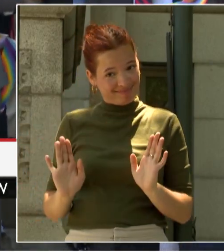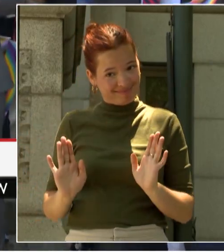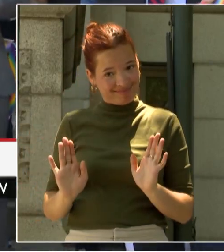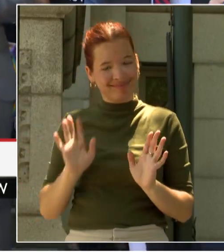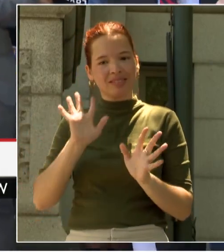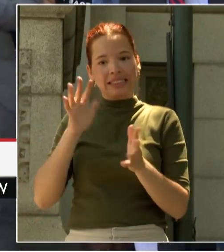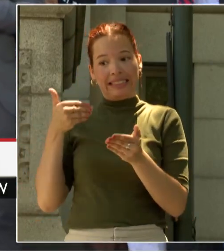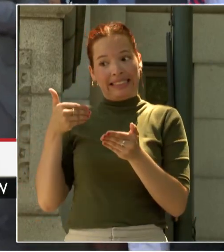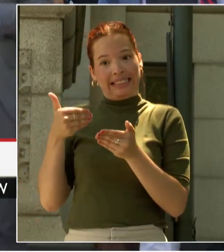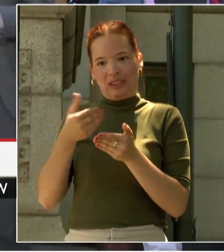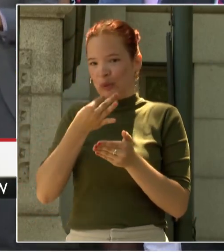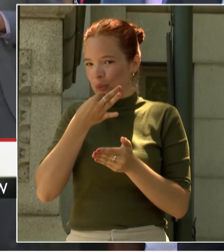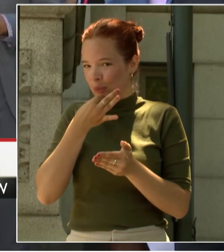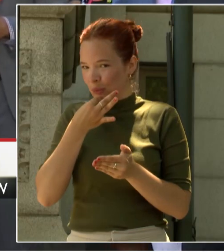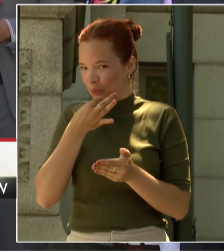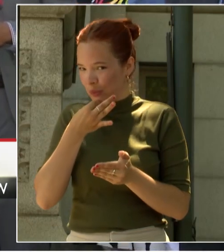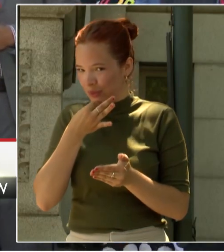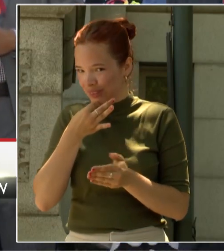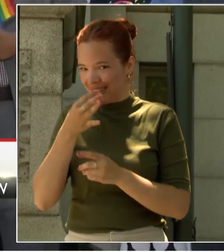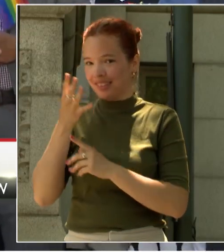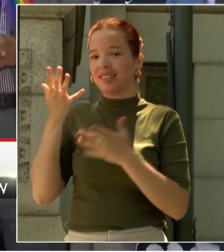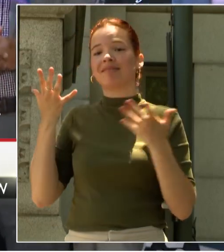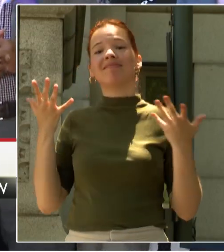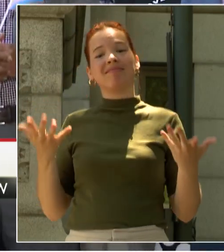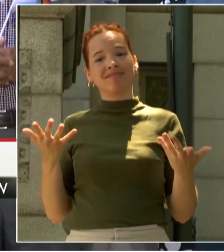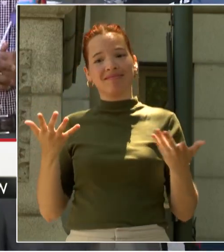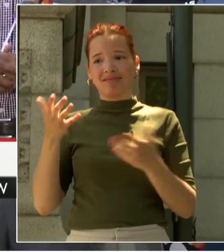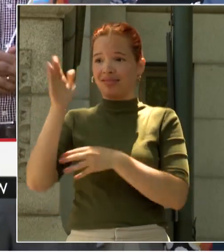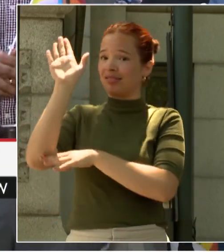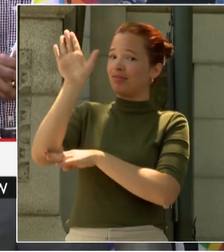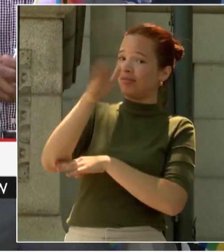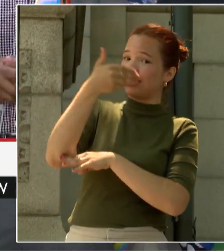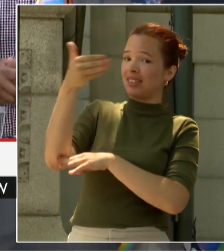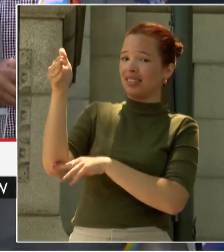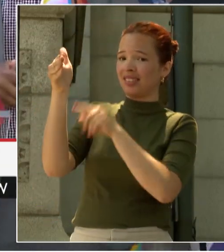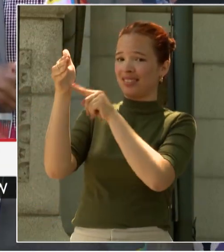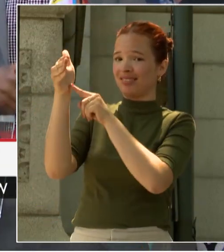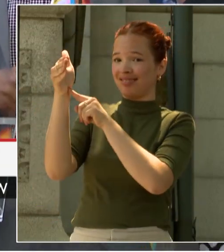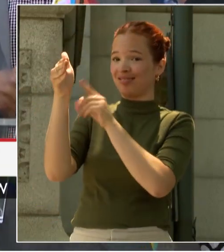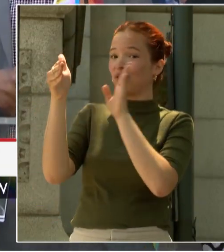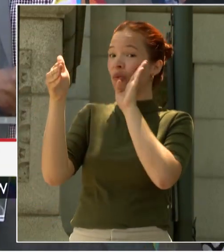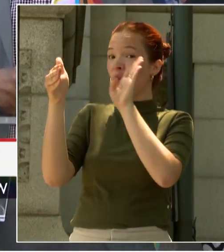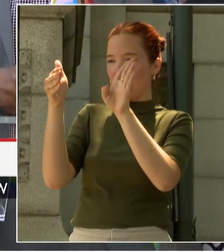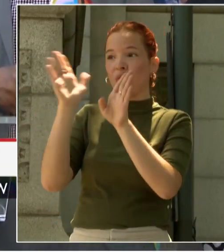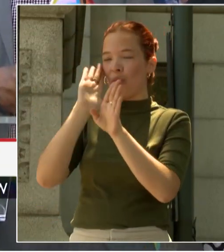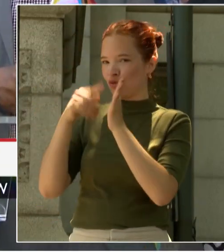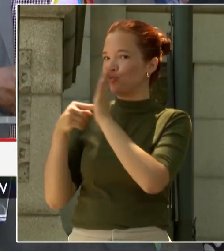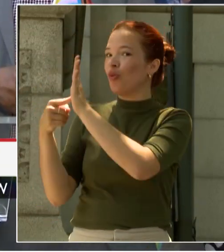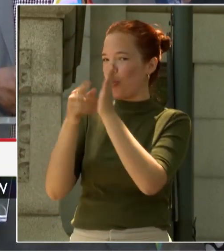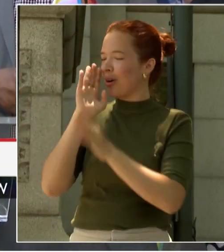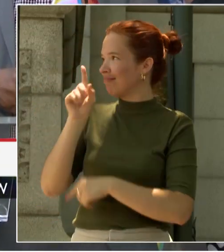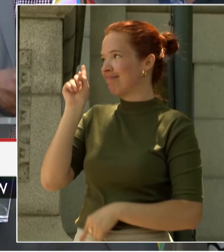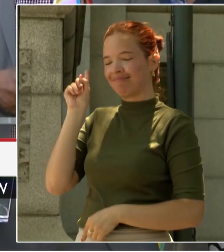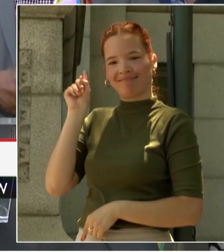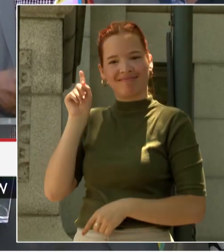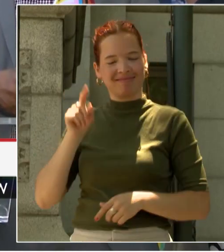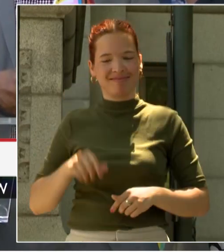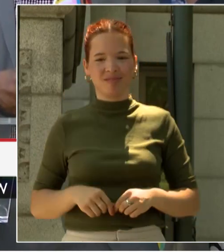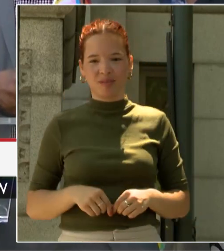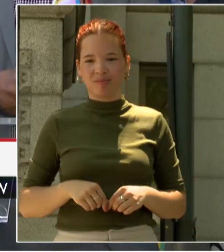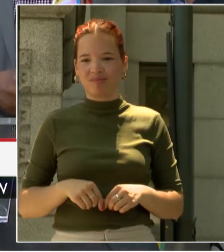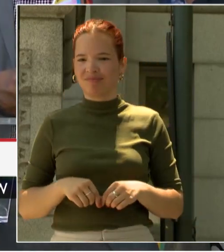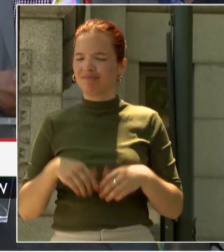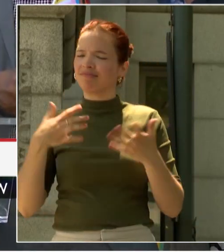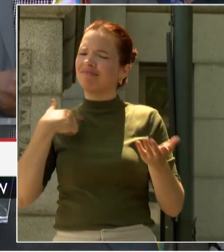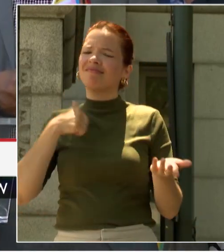lineup and there's a historic flag to be unfurled, you really will be brief. I'm very, very proud to be here